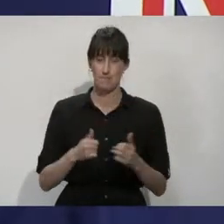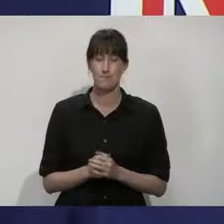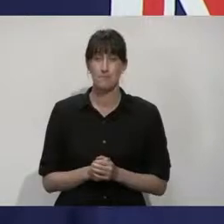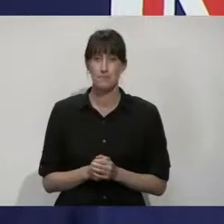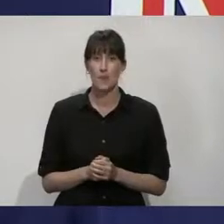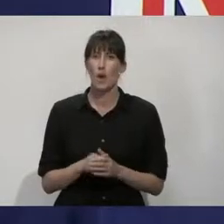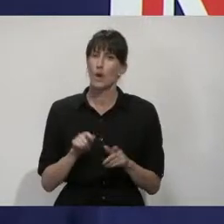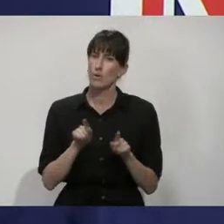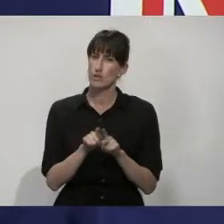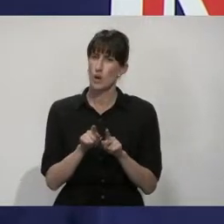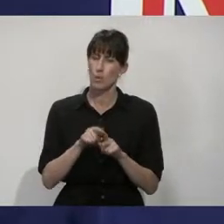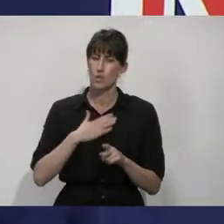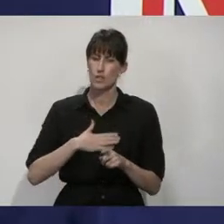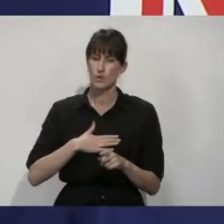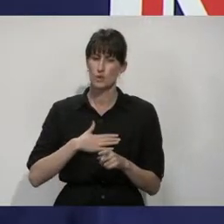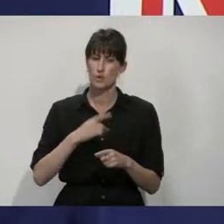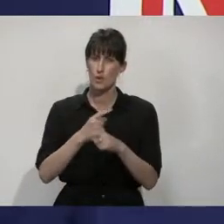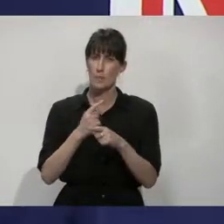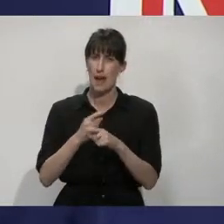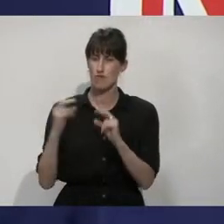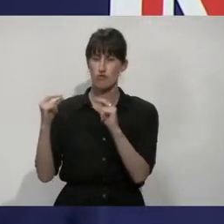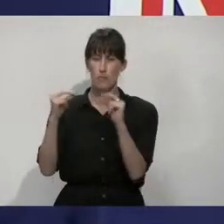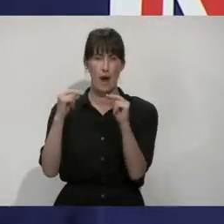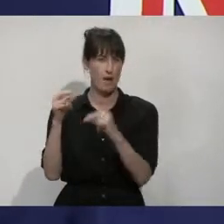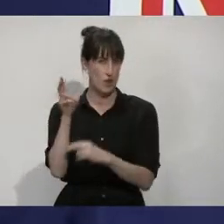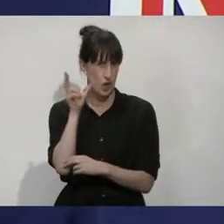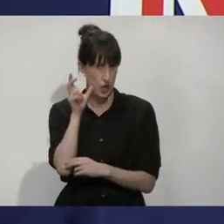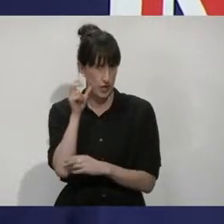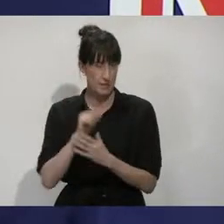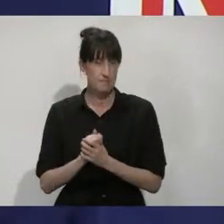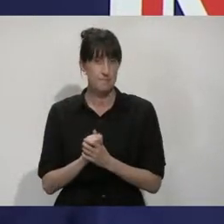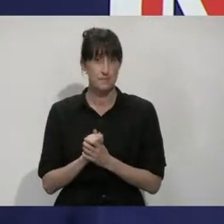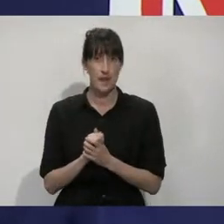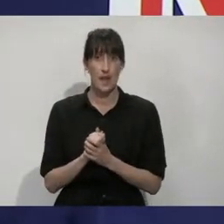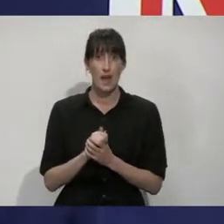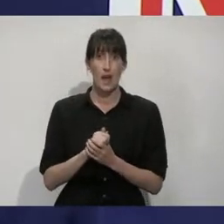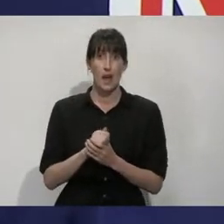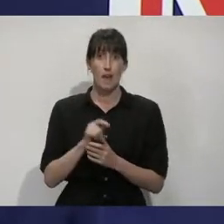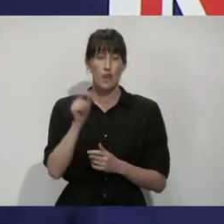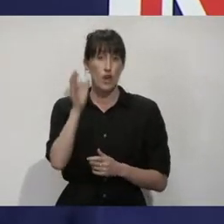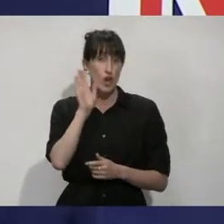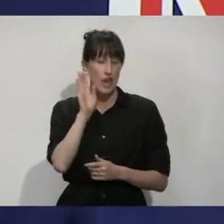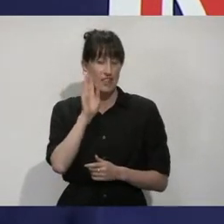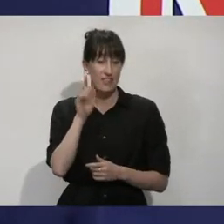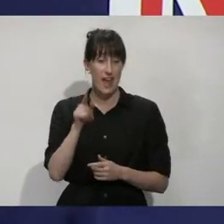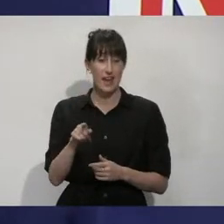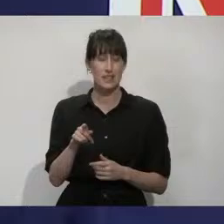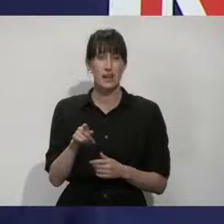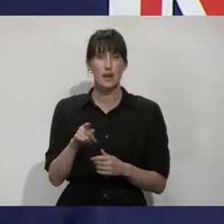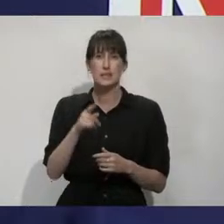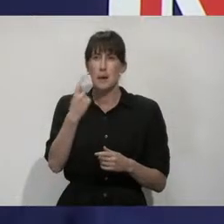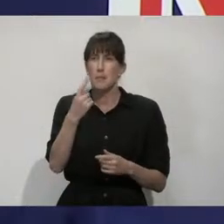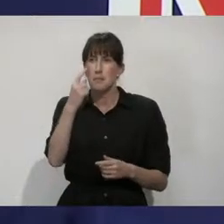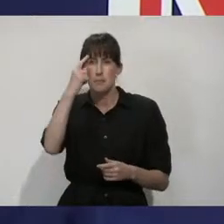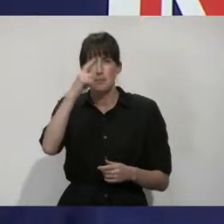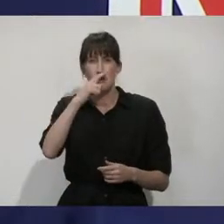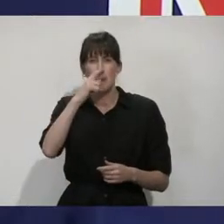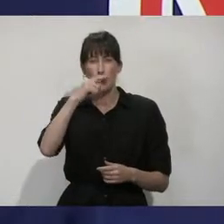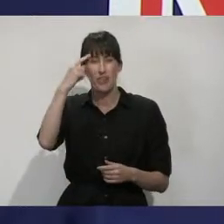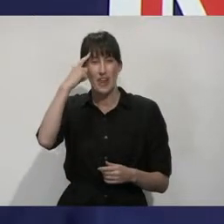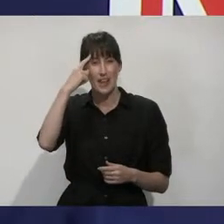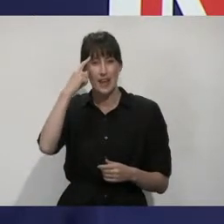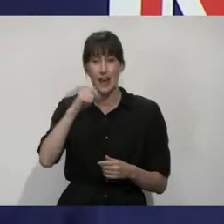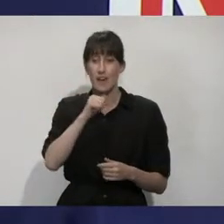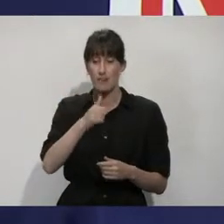that we have been dealing with in the last 48 hours. Oranga Tamariki will not be taking away the children of people who test positive